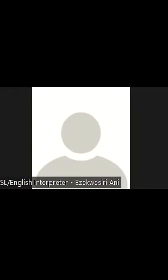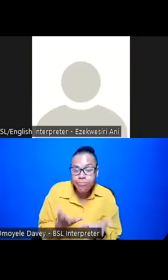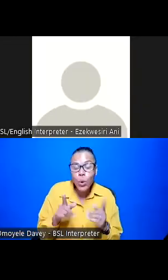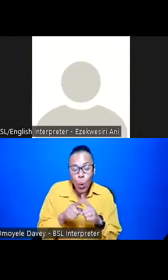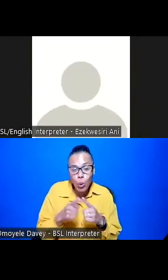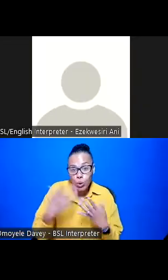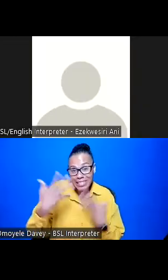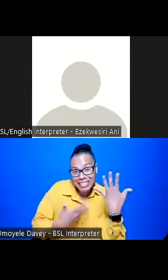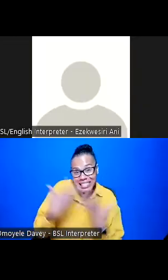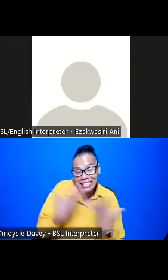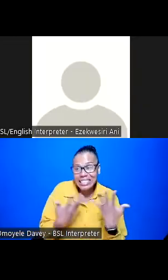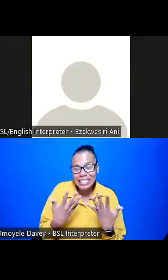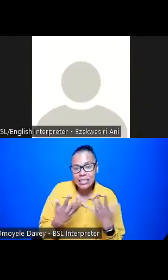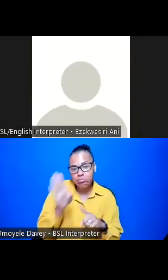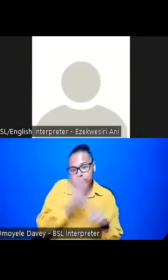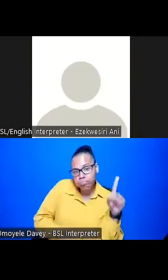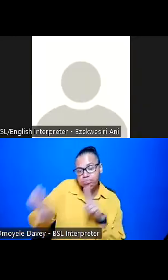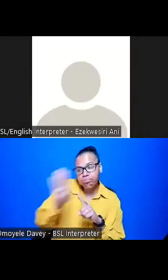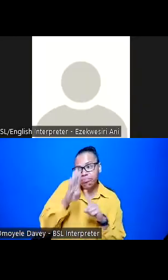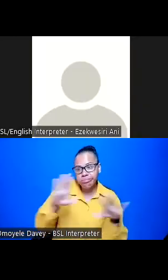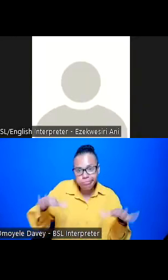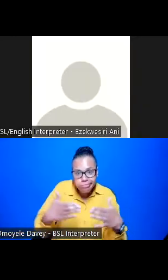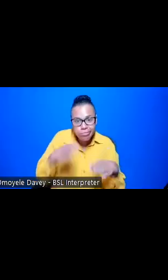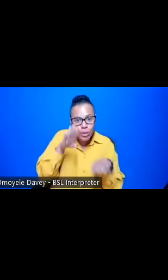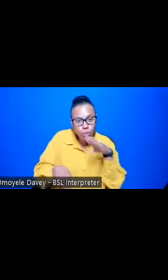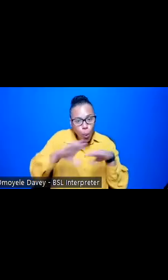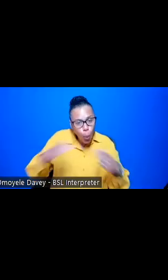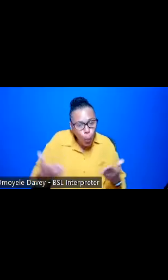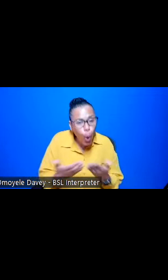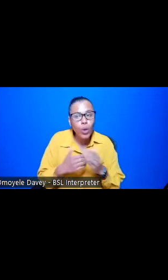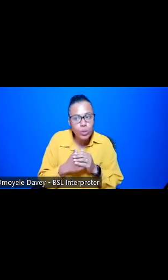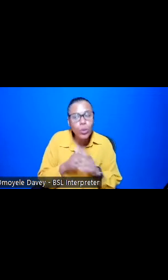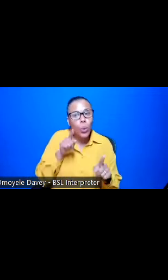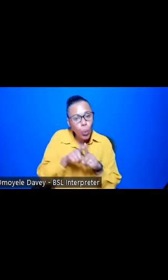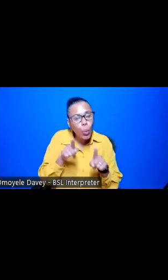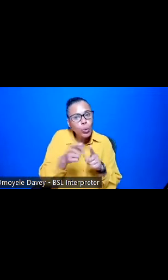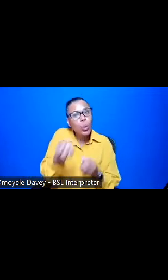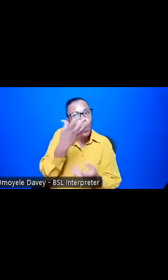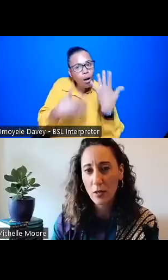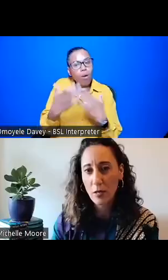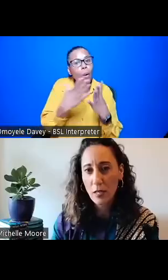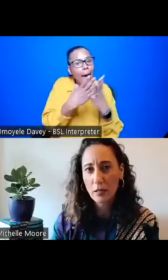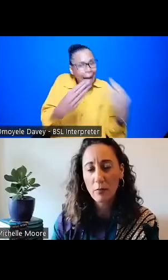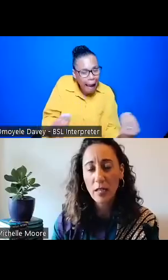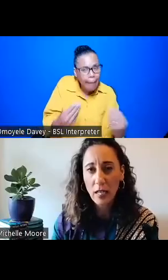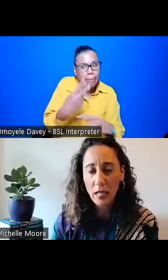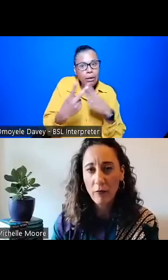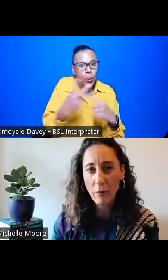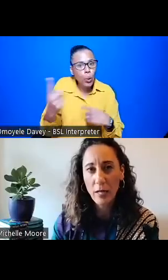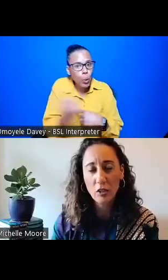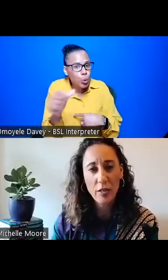race equality across the sector, and lays out some of the gaps and where the accountability should lie. So some